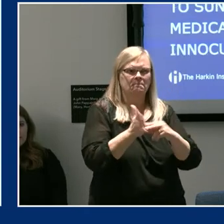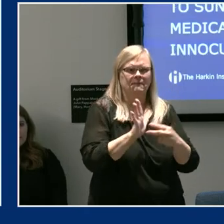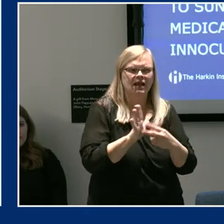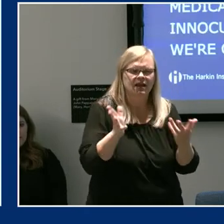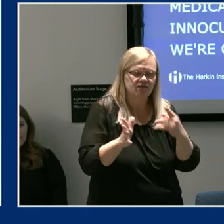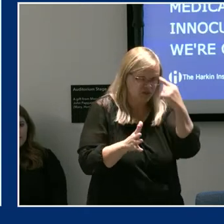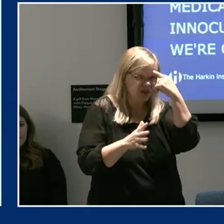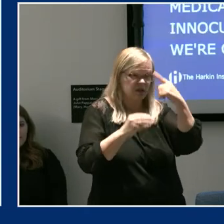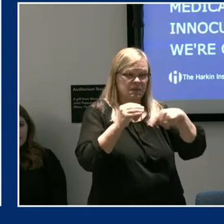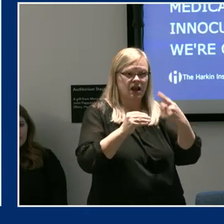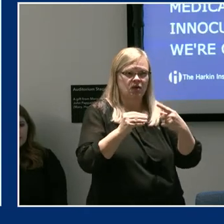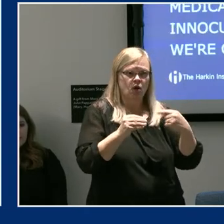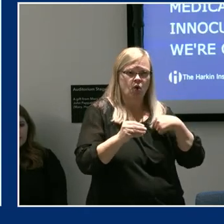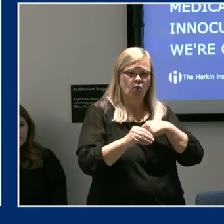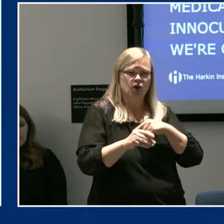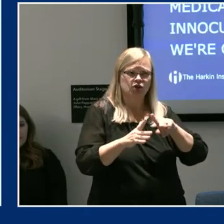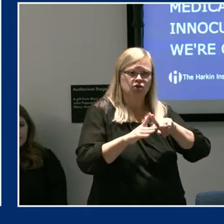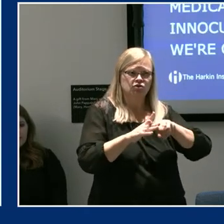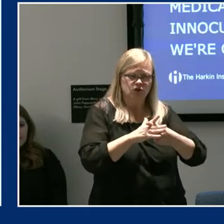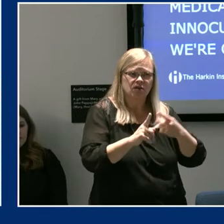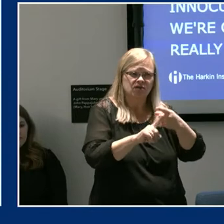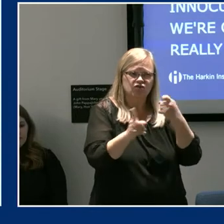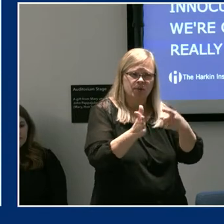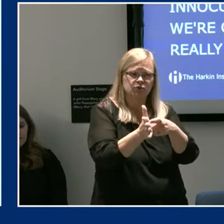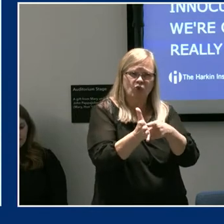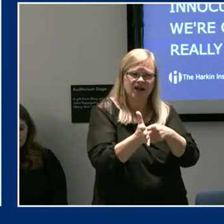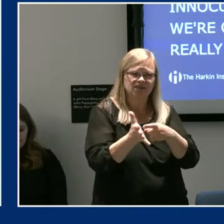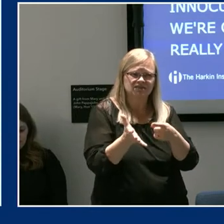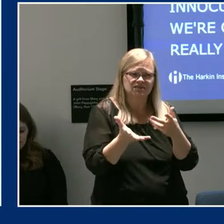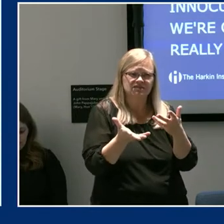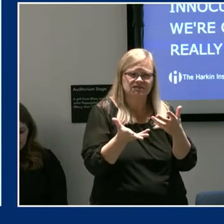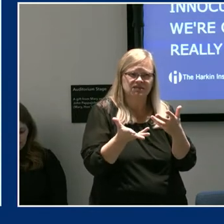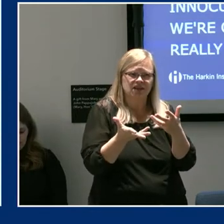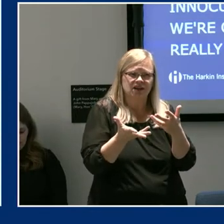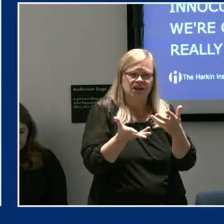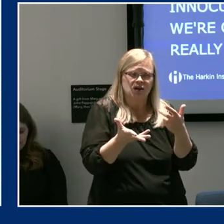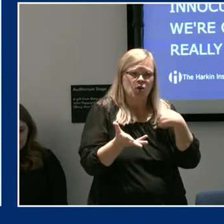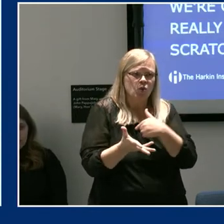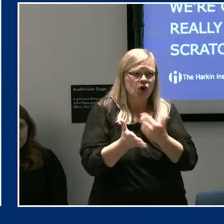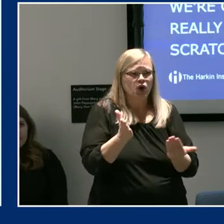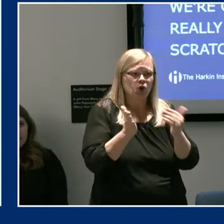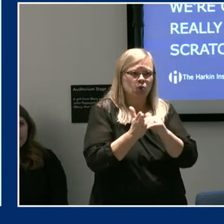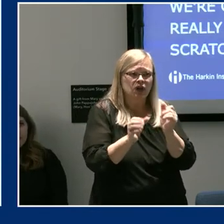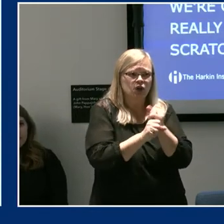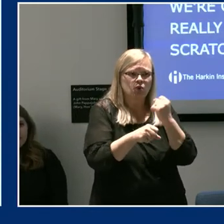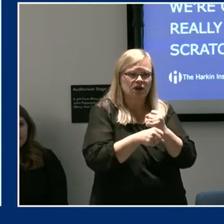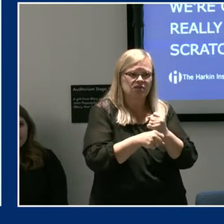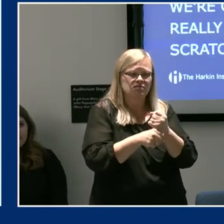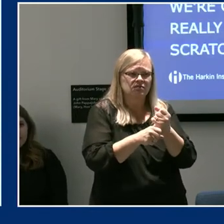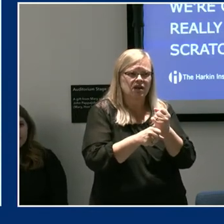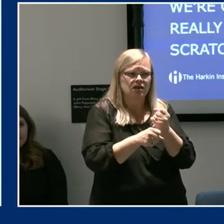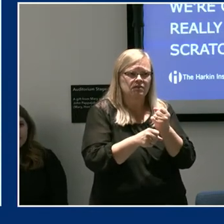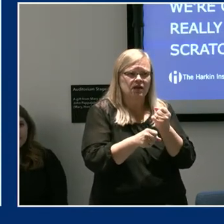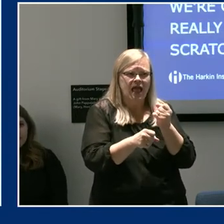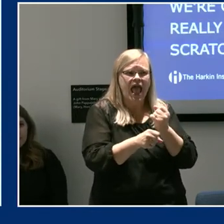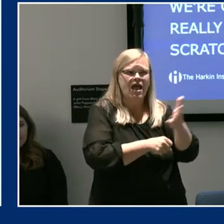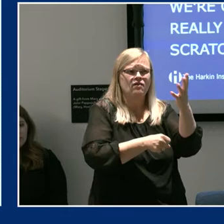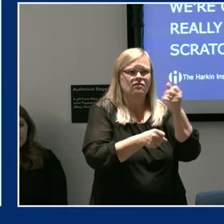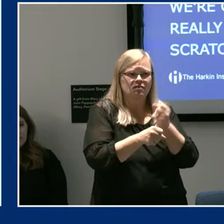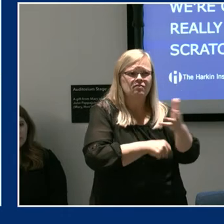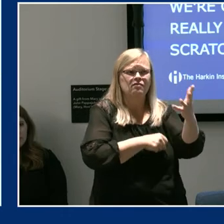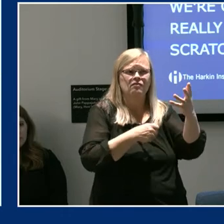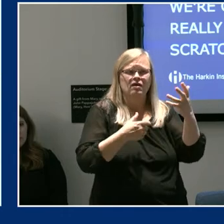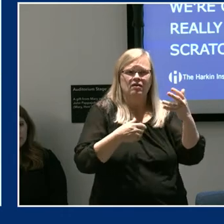think about it, we're going to start from scratch. We're going to recreate every 5 years Social Security. Can you imagine